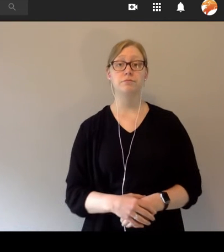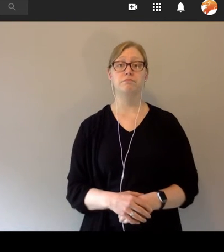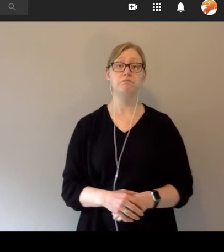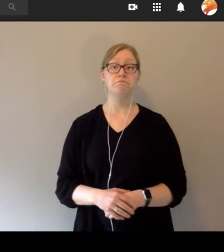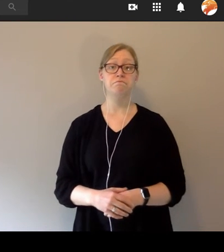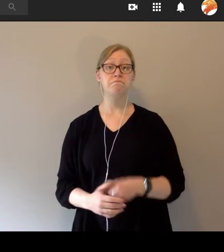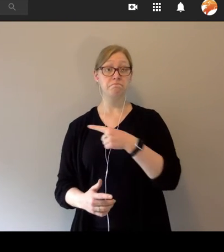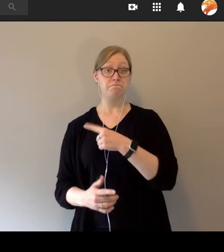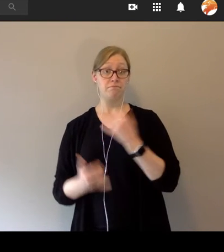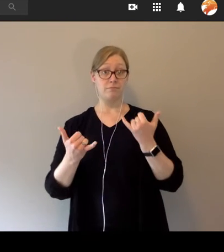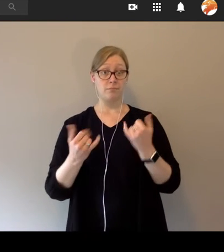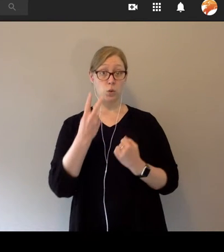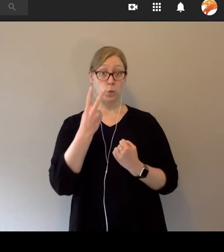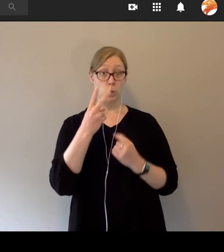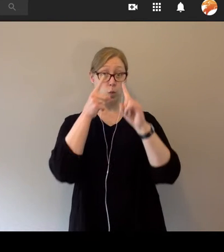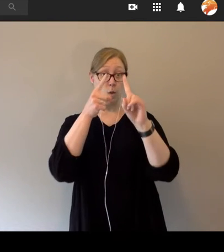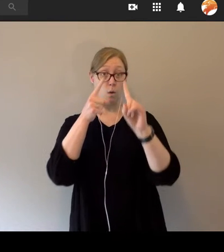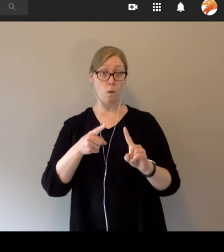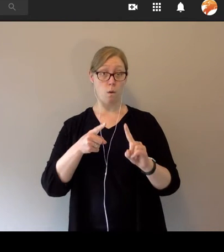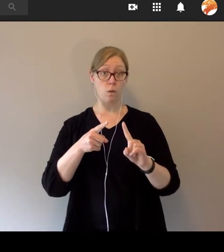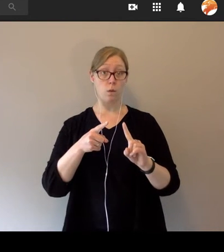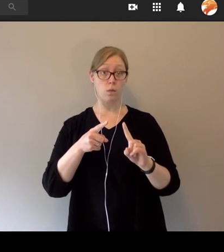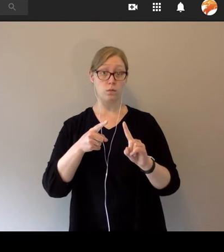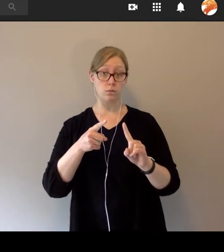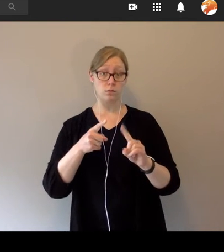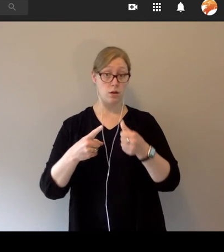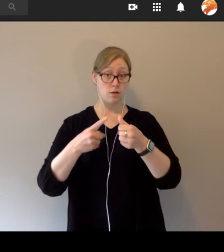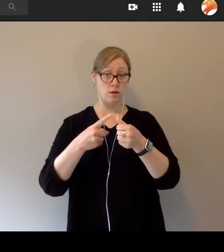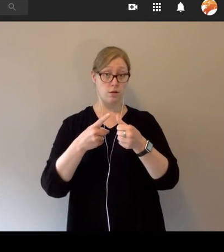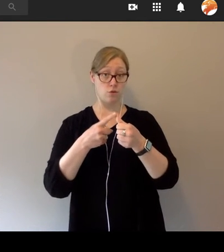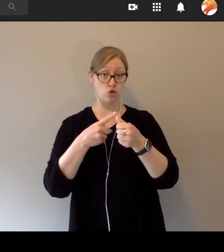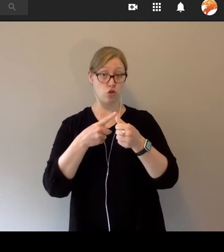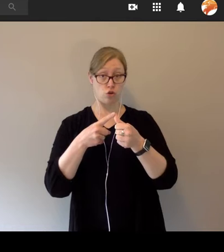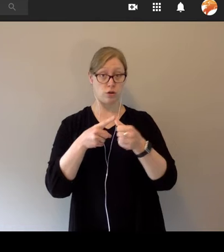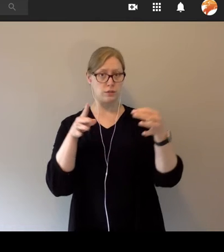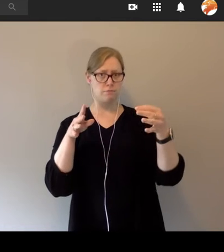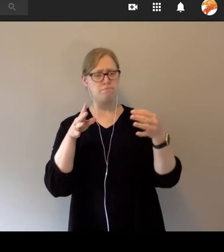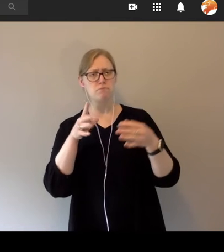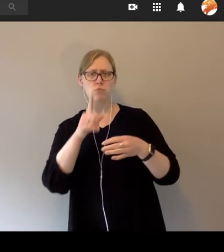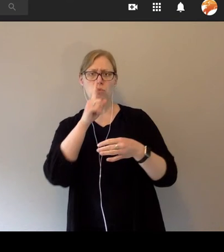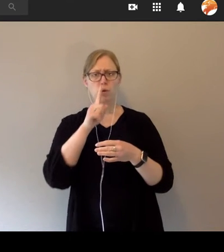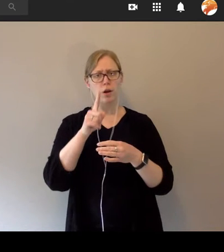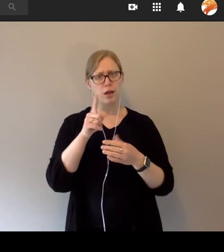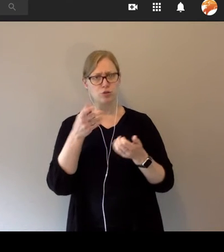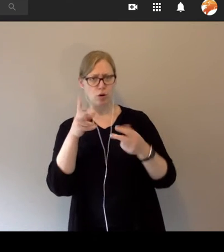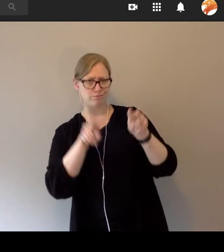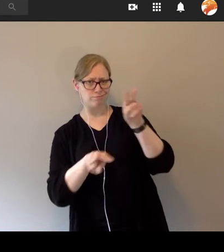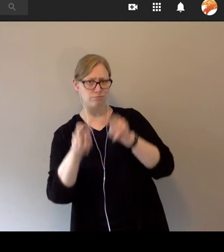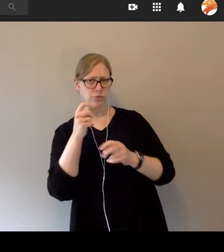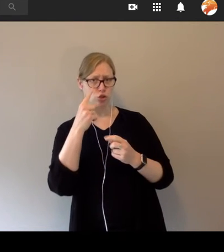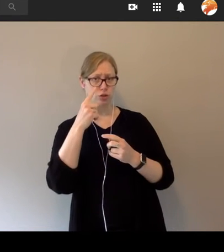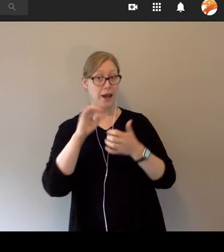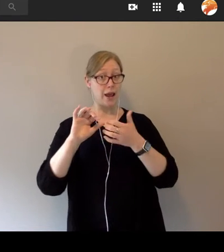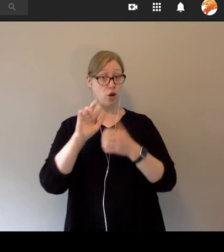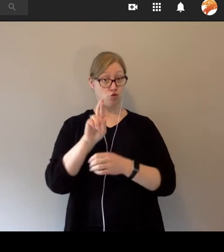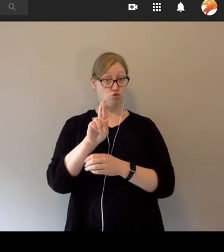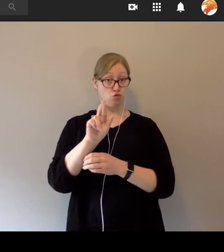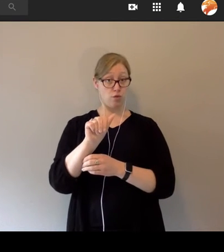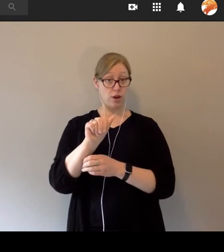So we have two goals in this lesson. The first is to explore a little bit how the trig ratios are related when we look